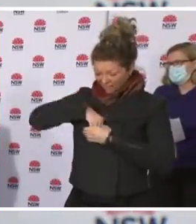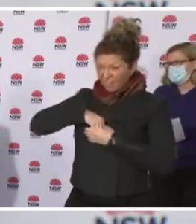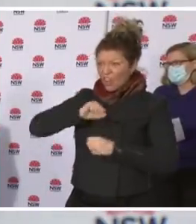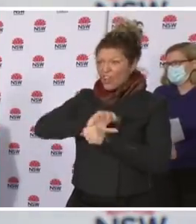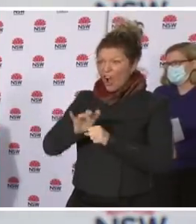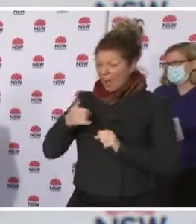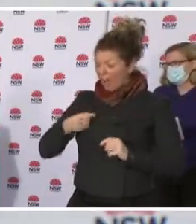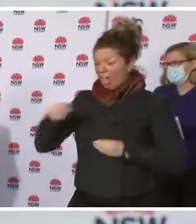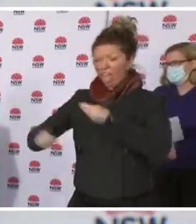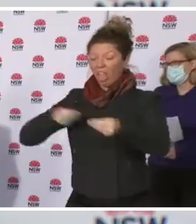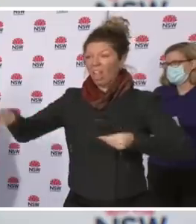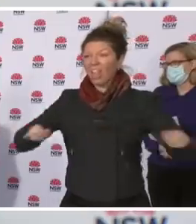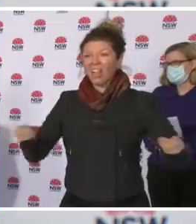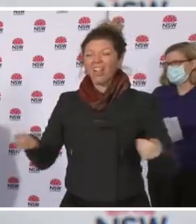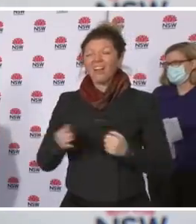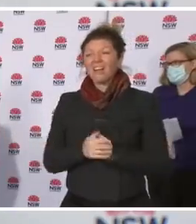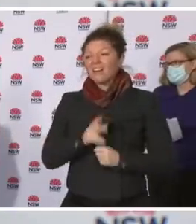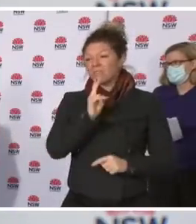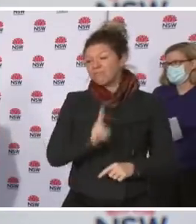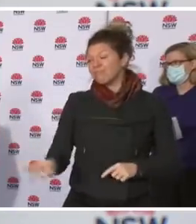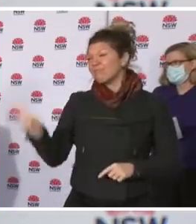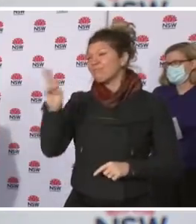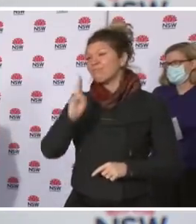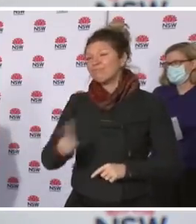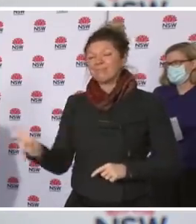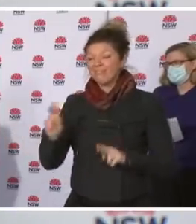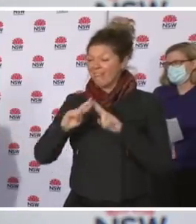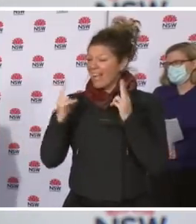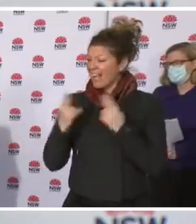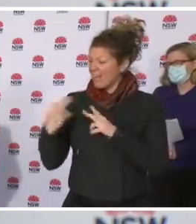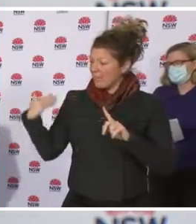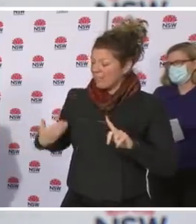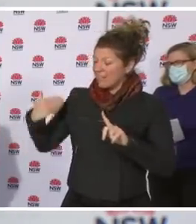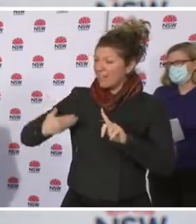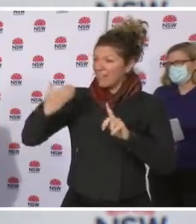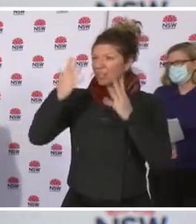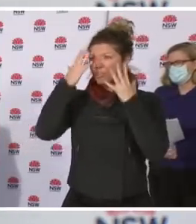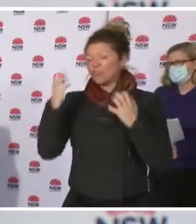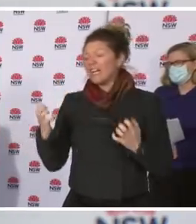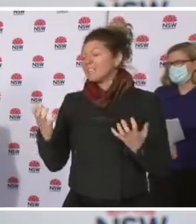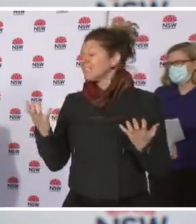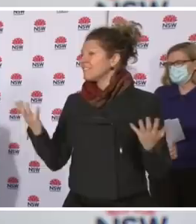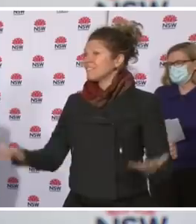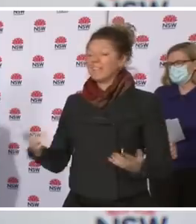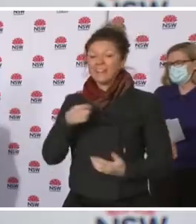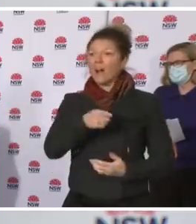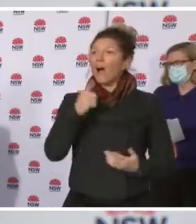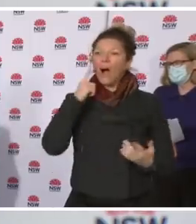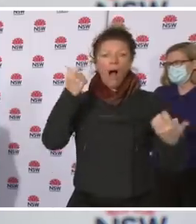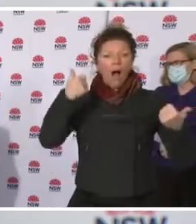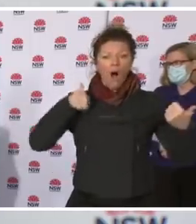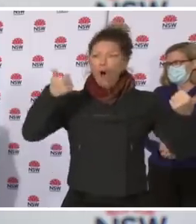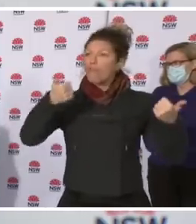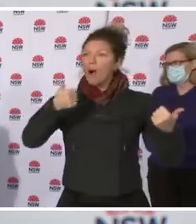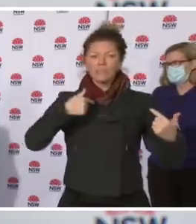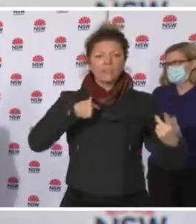of families going through distress because they're moving from household to household thinking they're doing the right thing. But